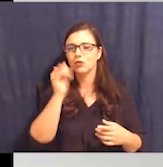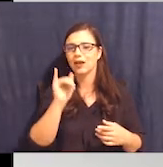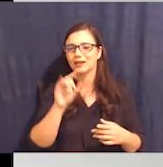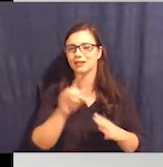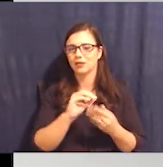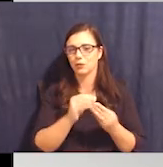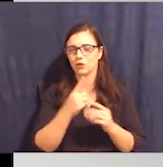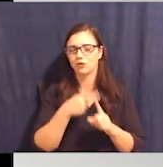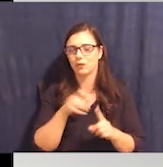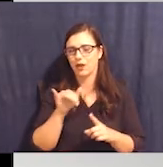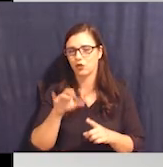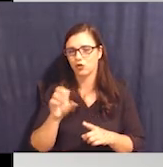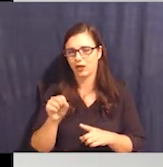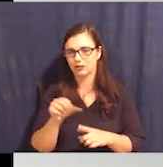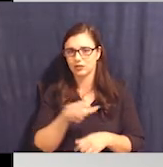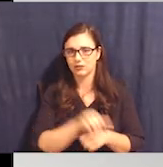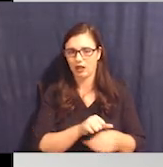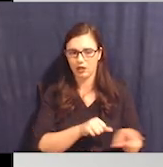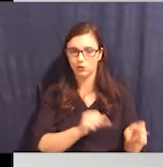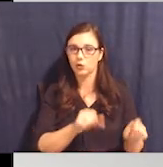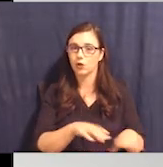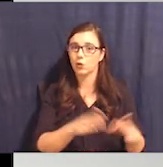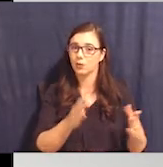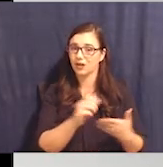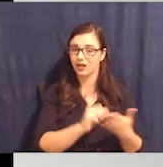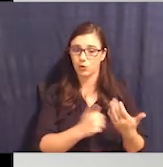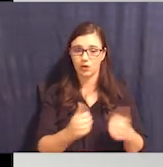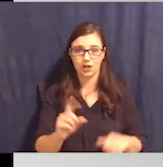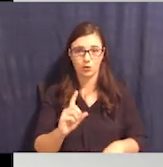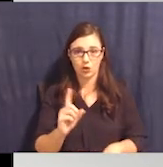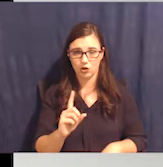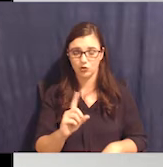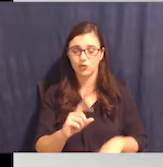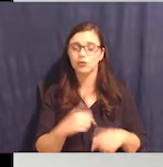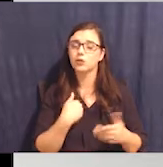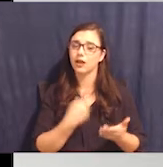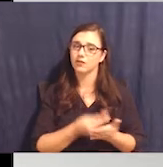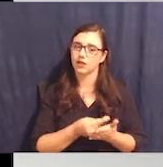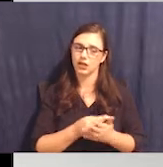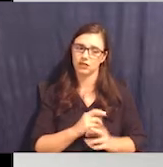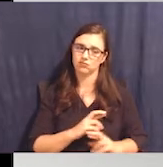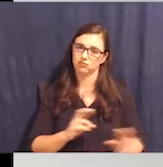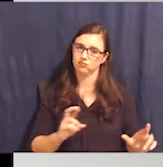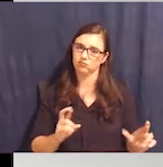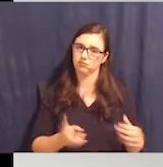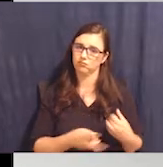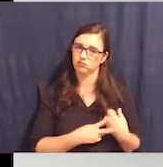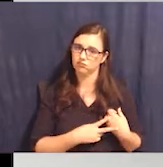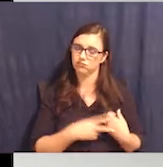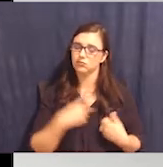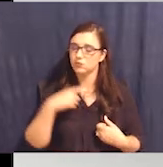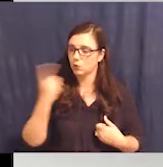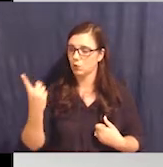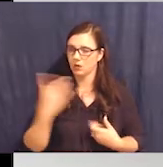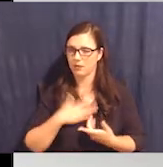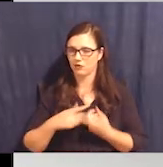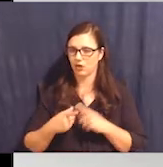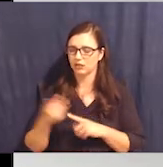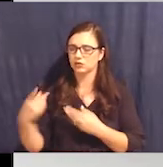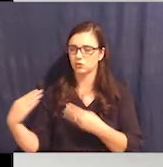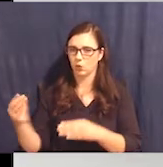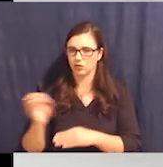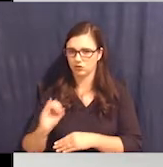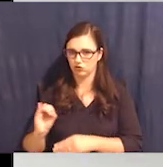federal ID number from the IRS. Basically, you can open an account anywhere. And so I had funds set aside, and I said to a friend of